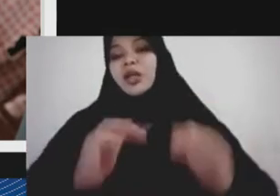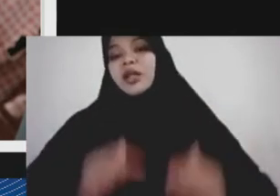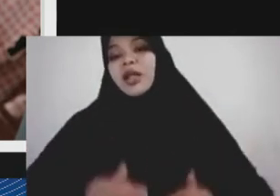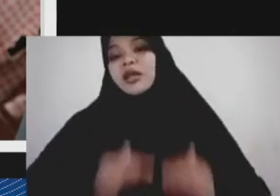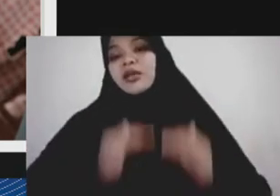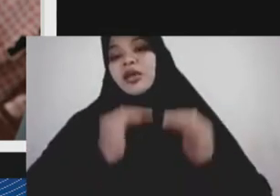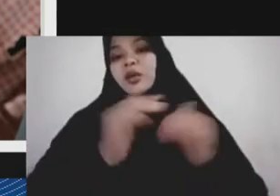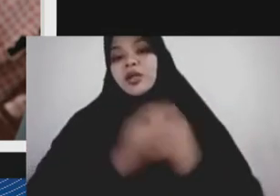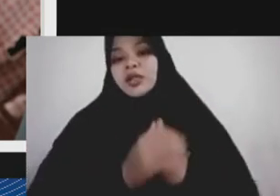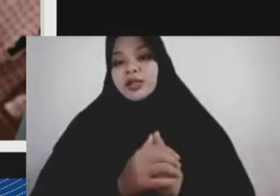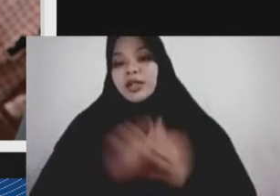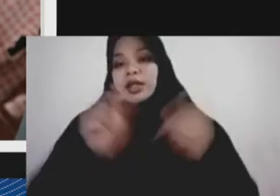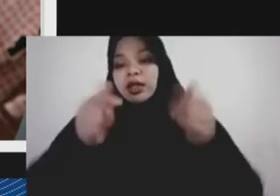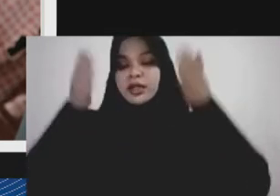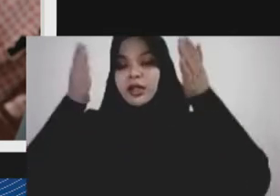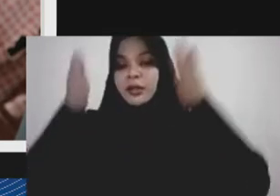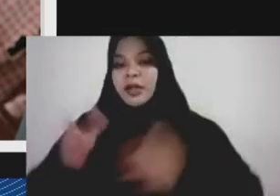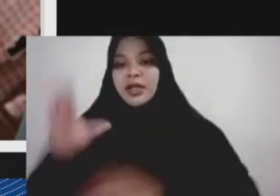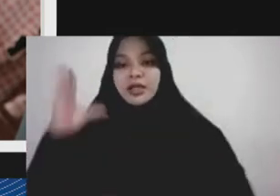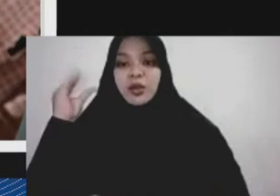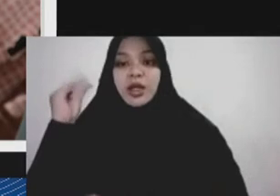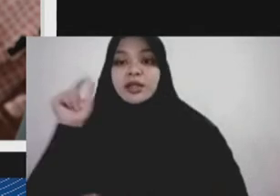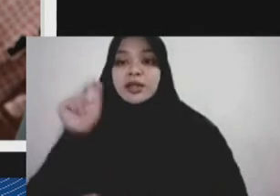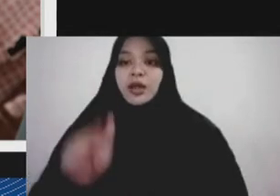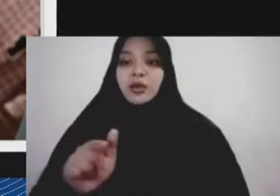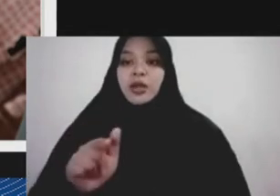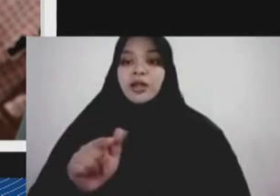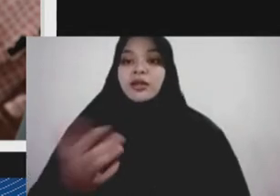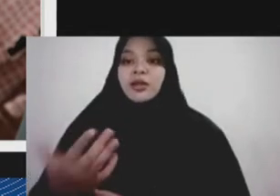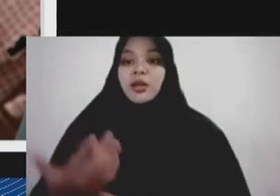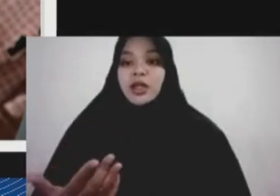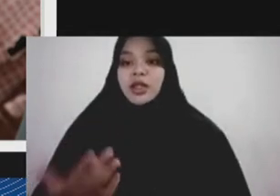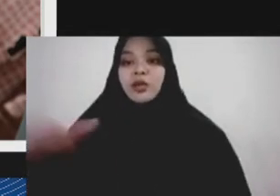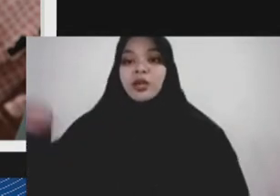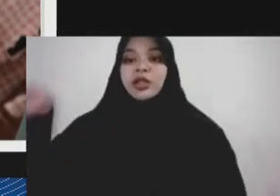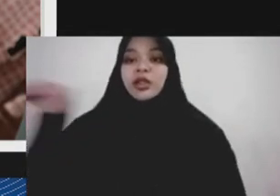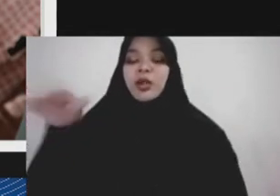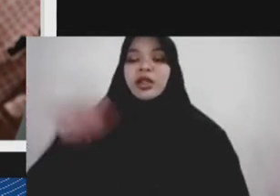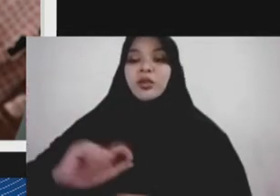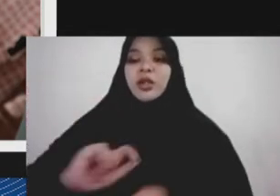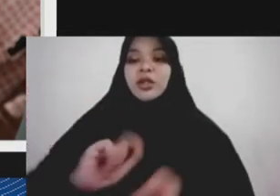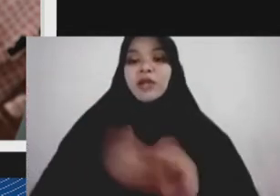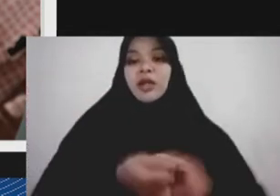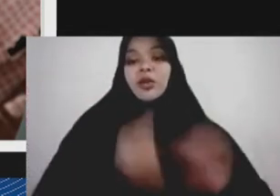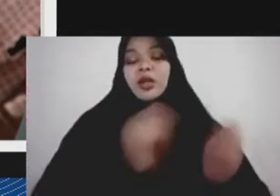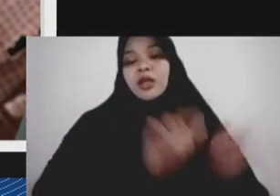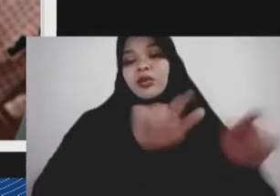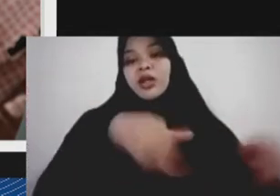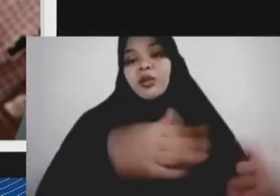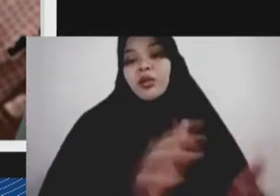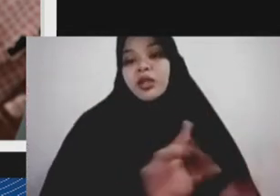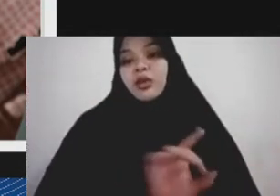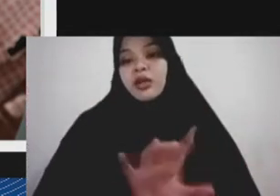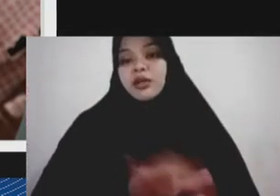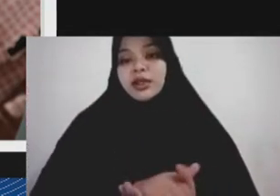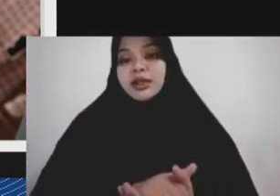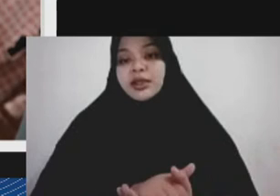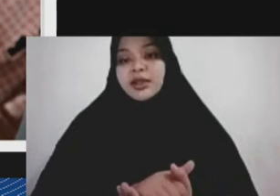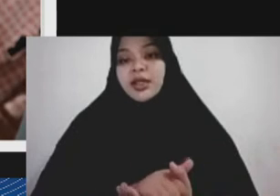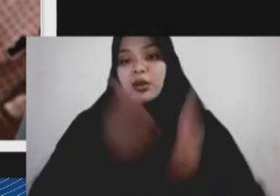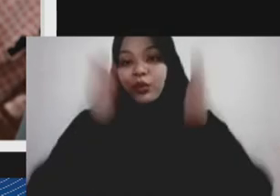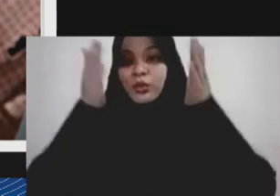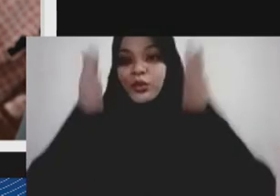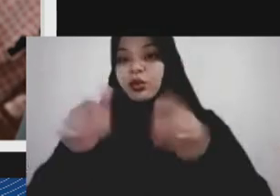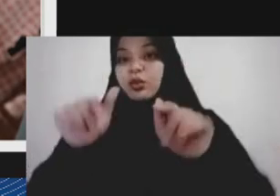The specific issue of domestic and intimate partner violence takes a variety of different forms, particularly as it